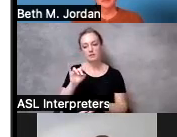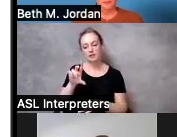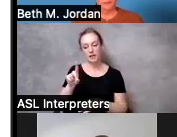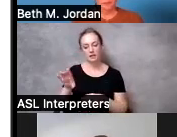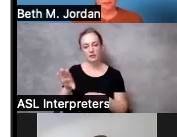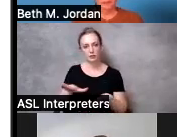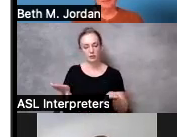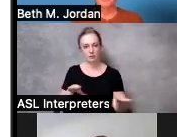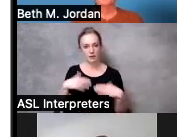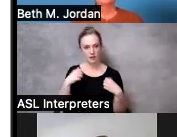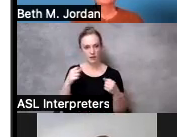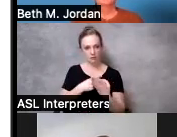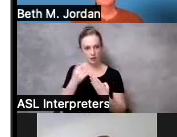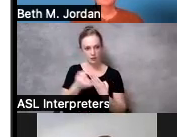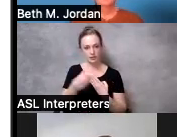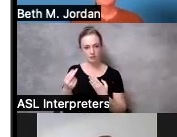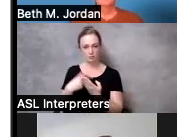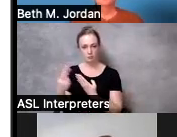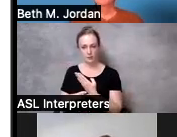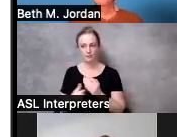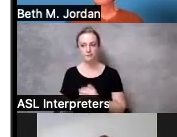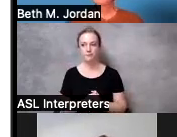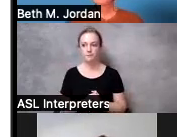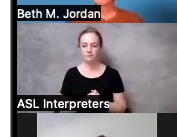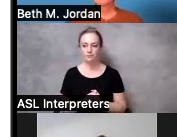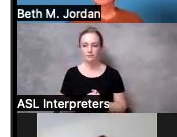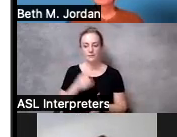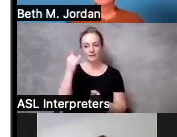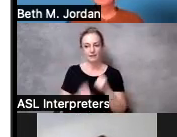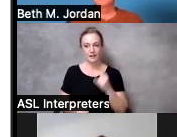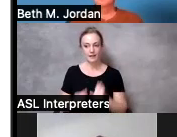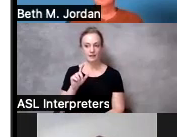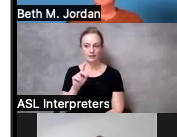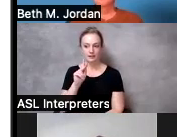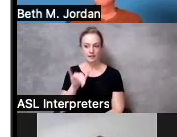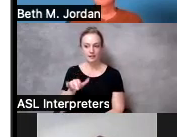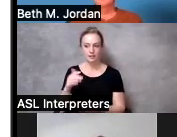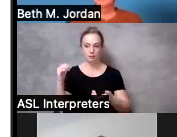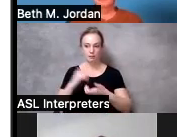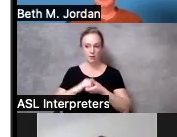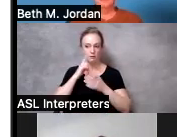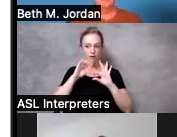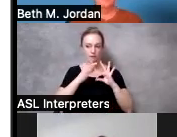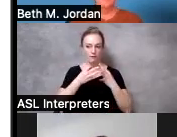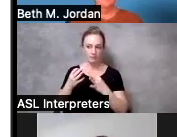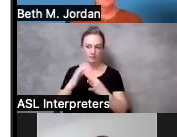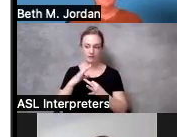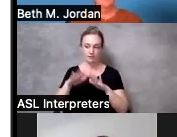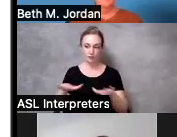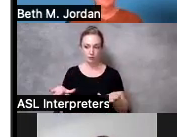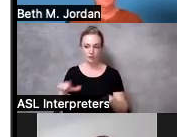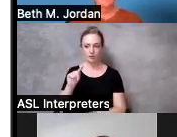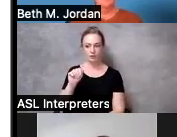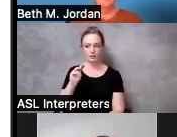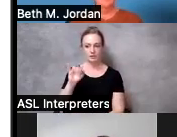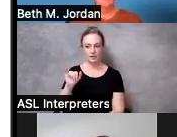behavioral health projects and initiatives. And last, we have Kentucky Partnership for Families and Children. Tammy